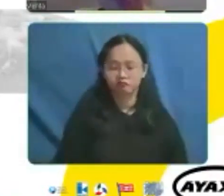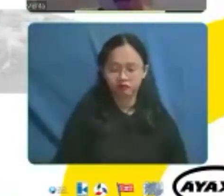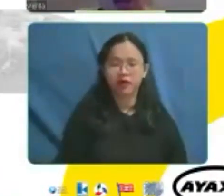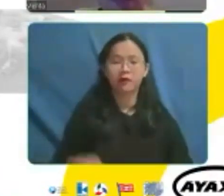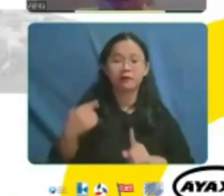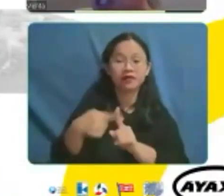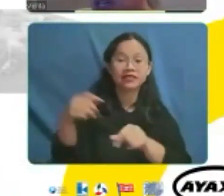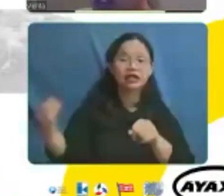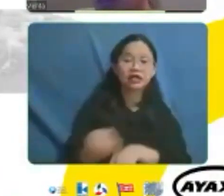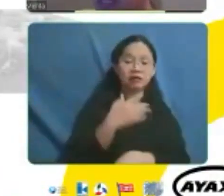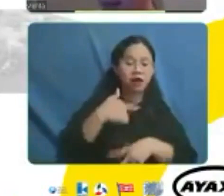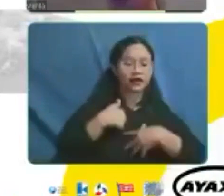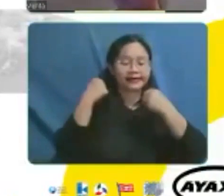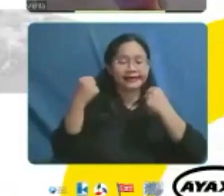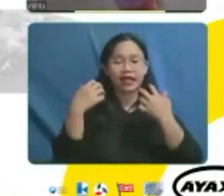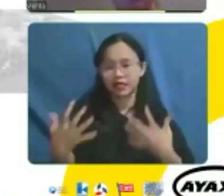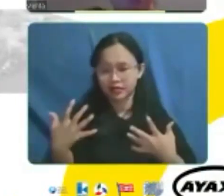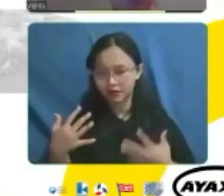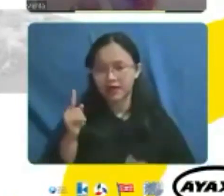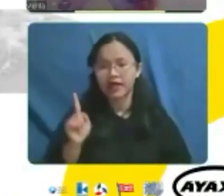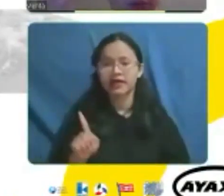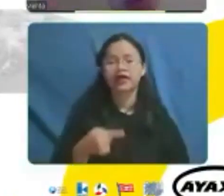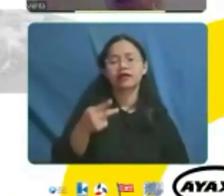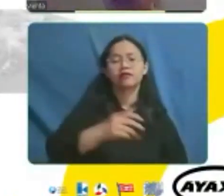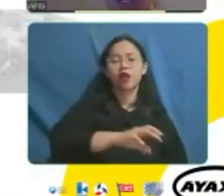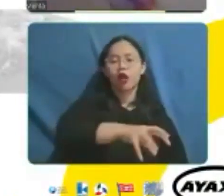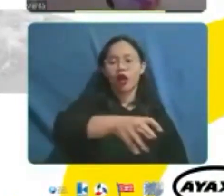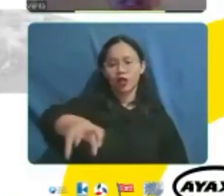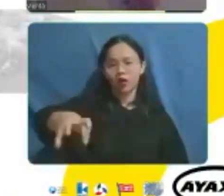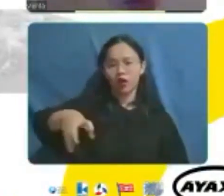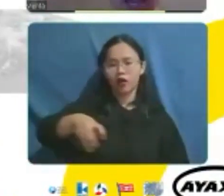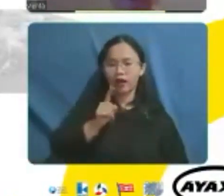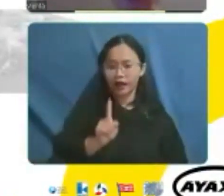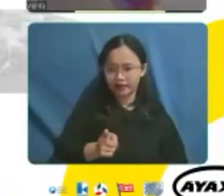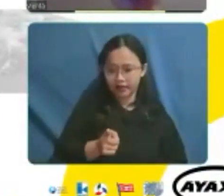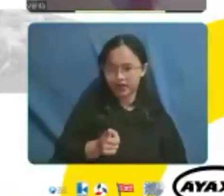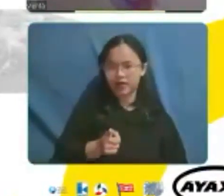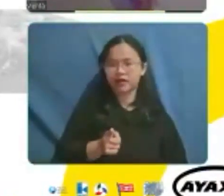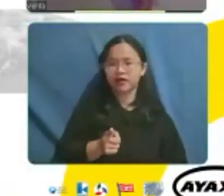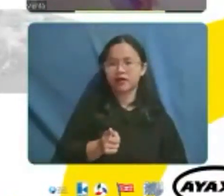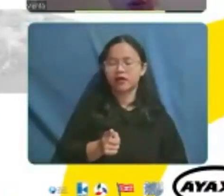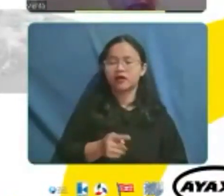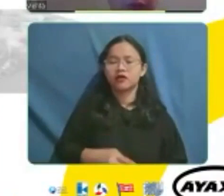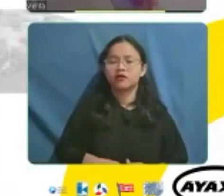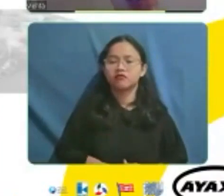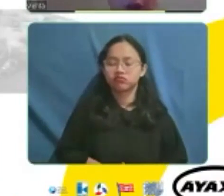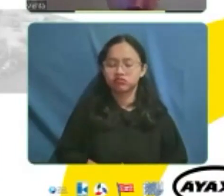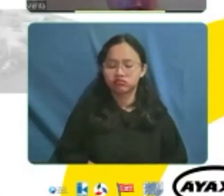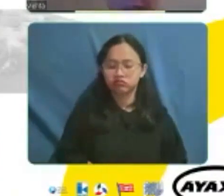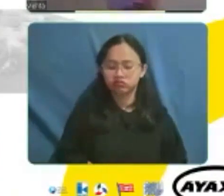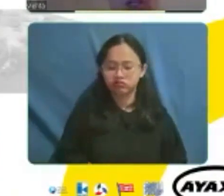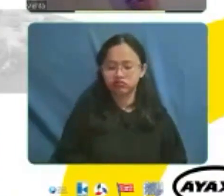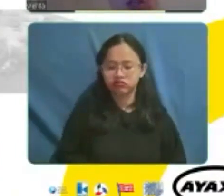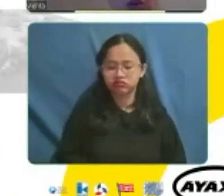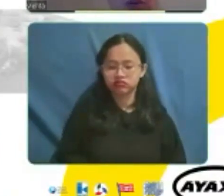remember, I'm going to share some examples, but at the same time, it's important to note that these play out very differently across different